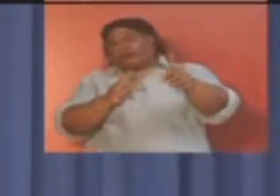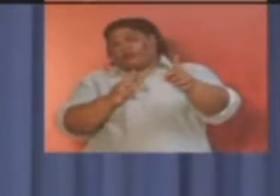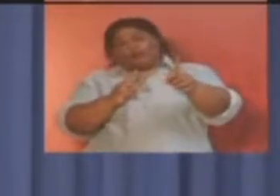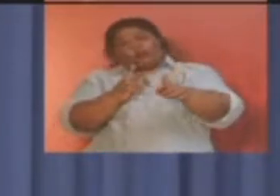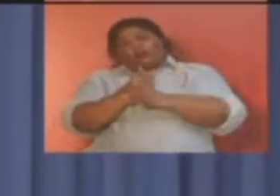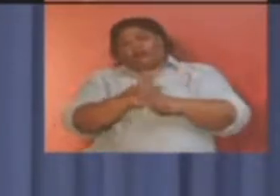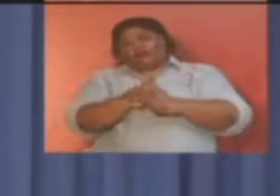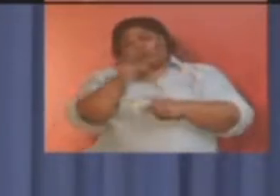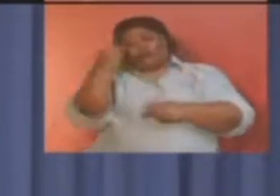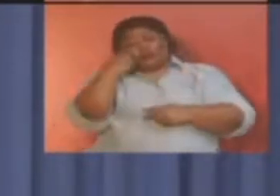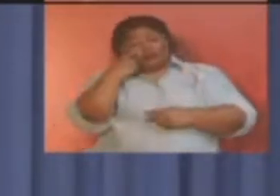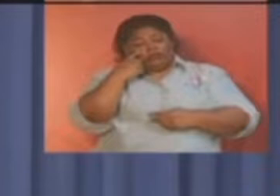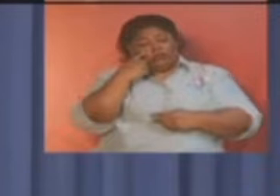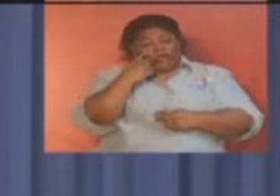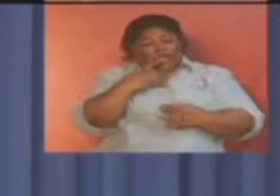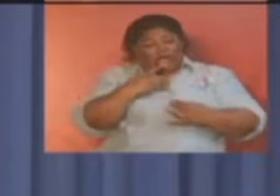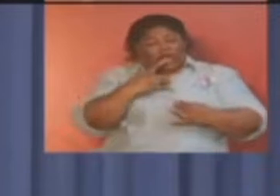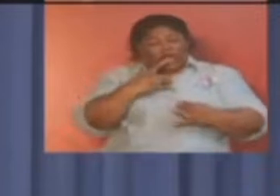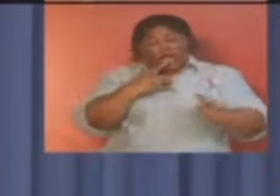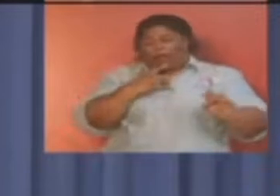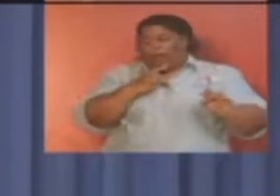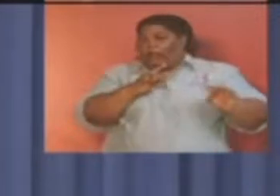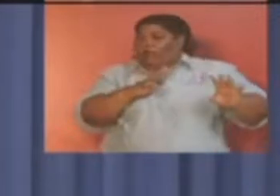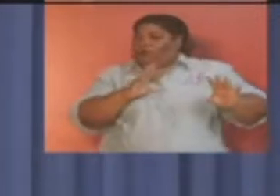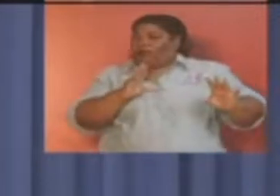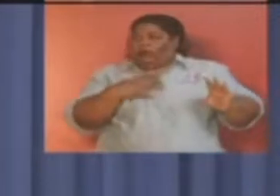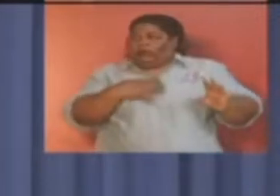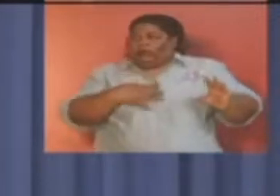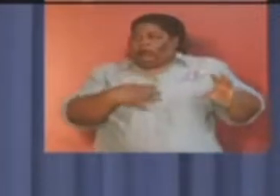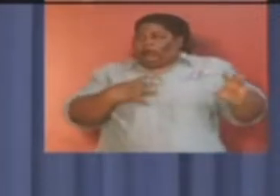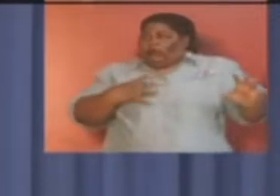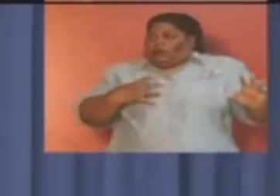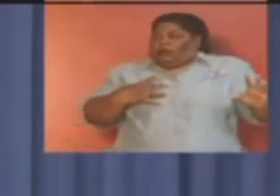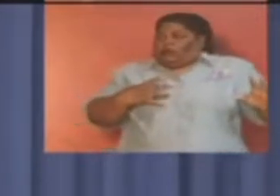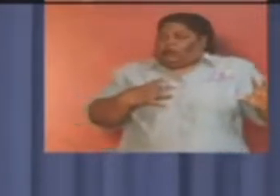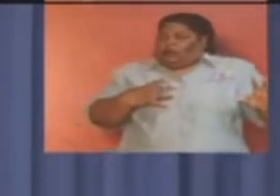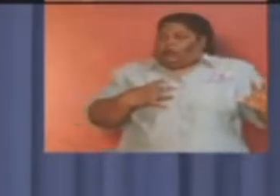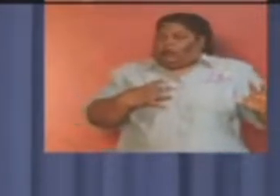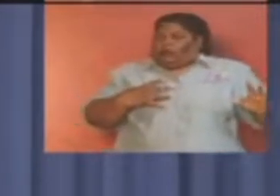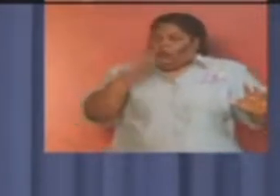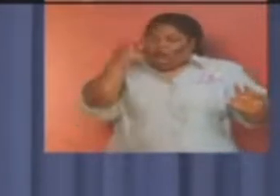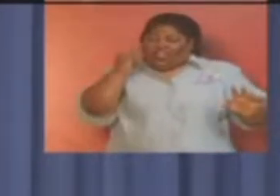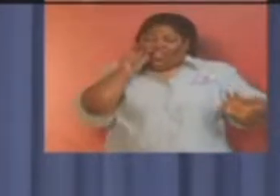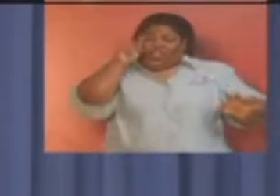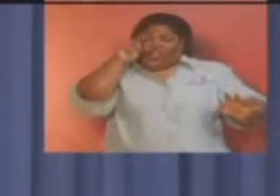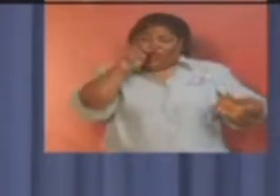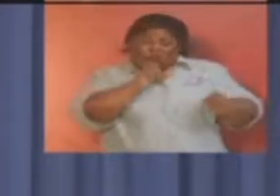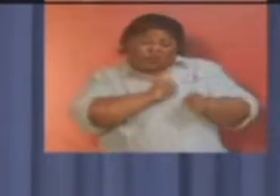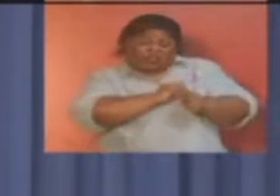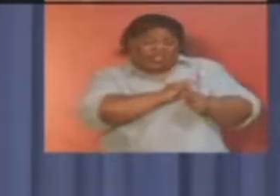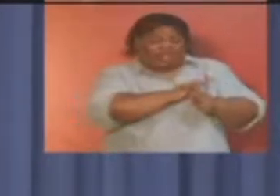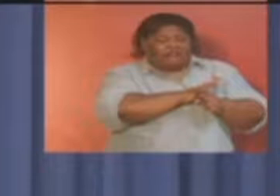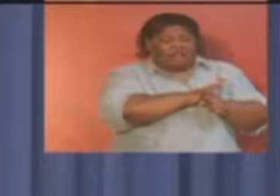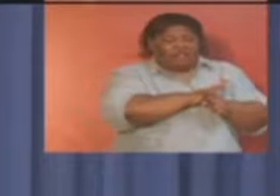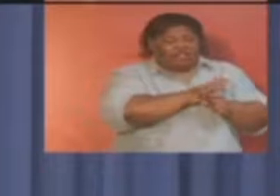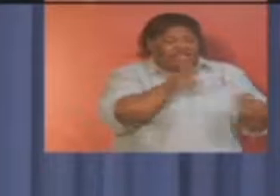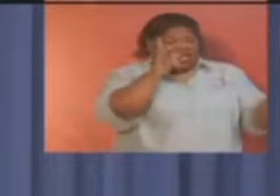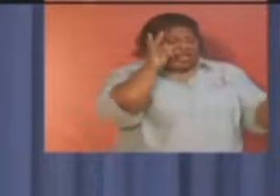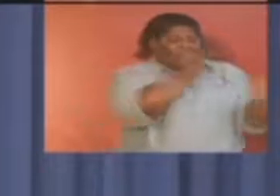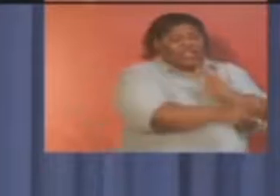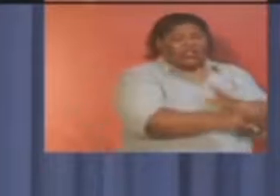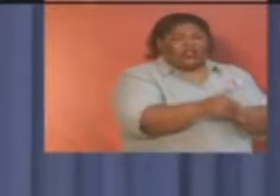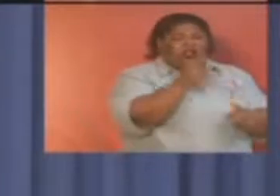You might not like what you would see. Because the person that you may have infected and killed might be right inside your own